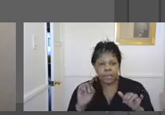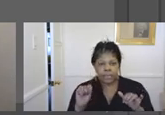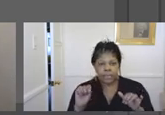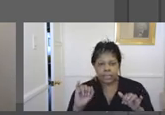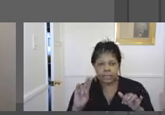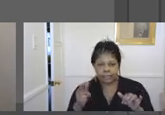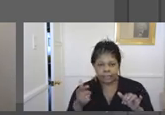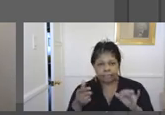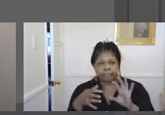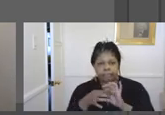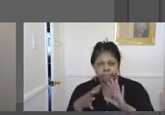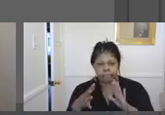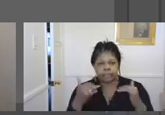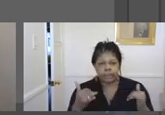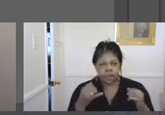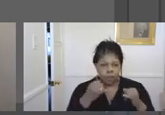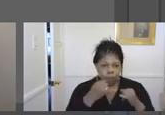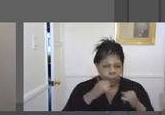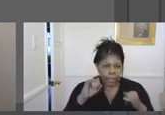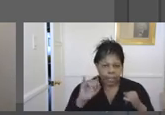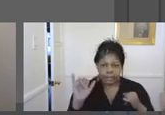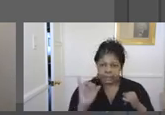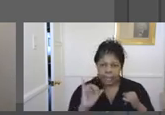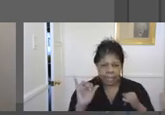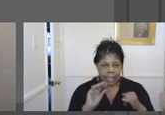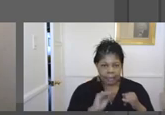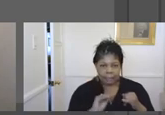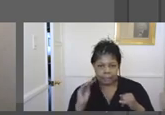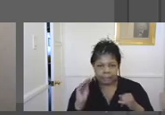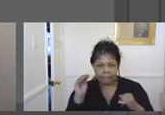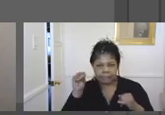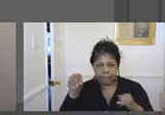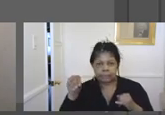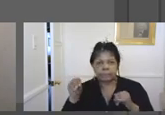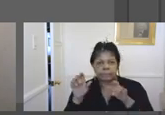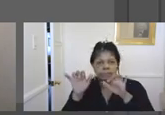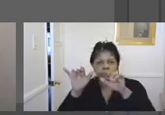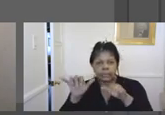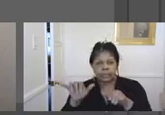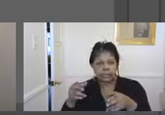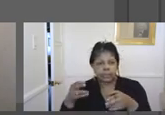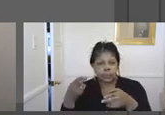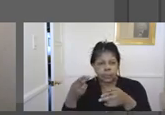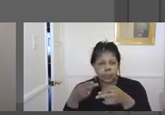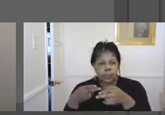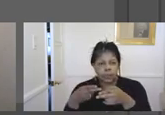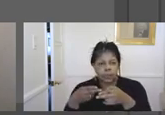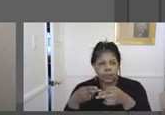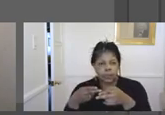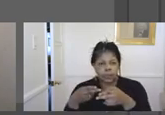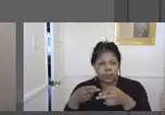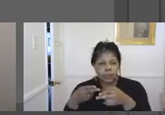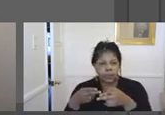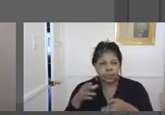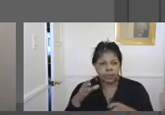do the same for this one, and I'm gonna, this one is, should be named corner. So we'll click on here, and this one is corner